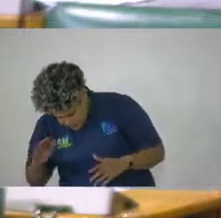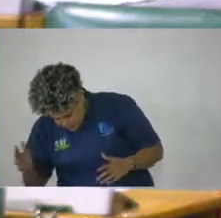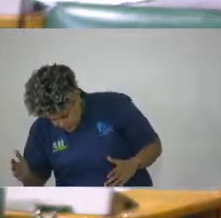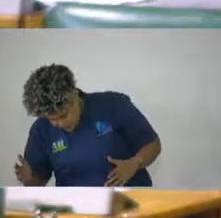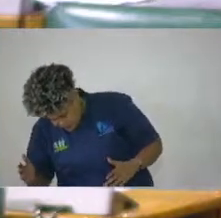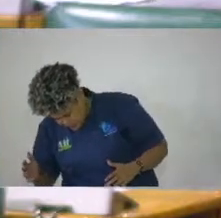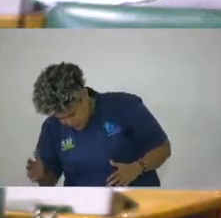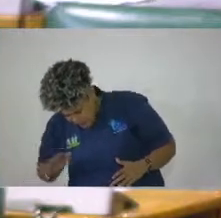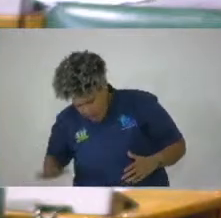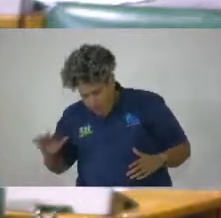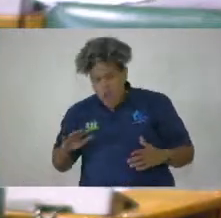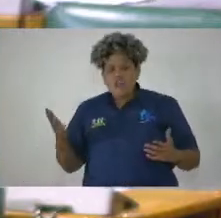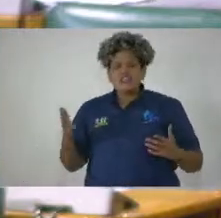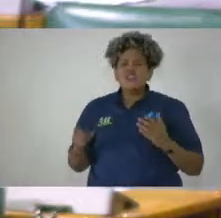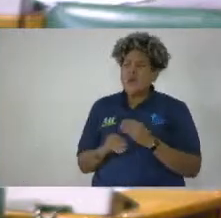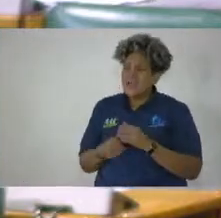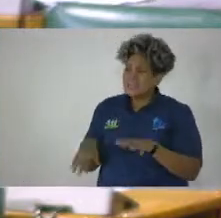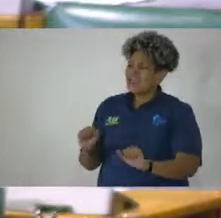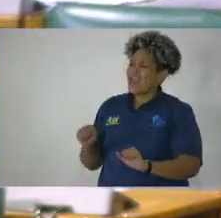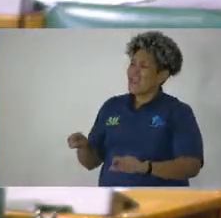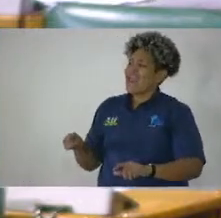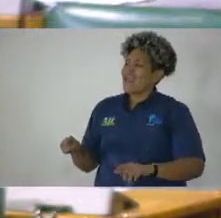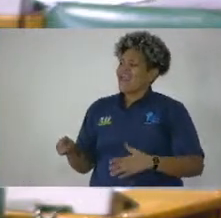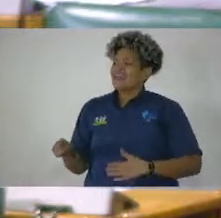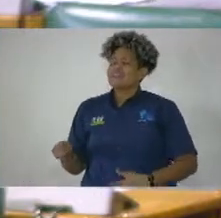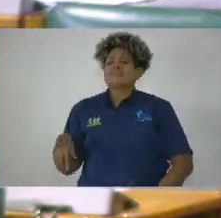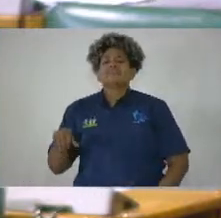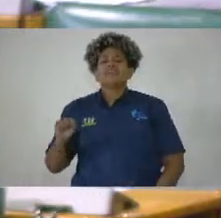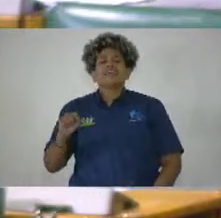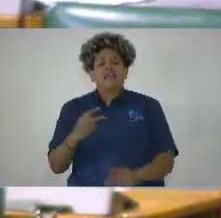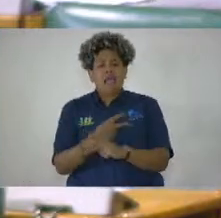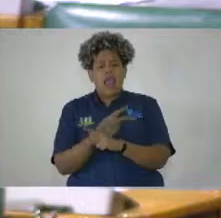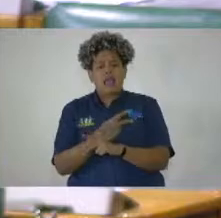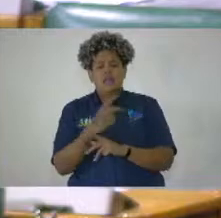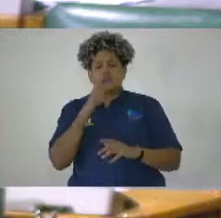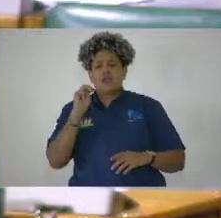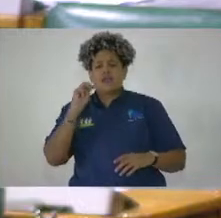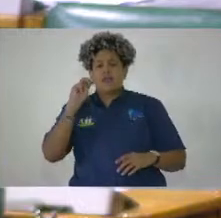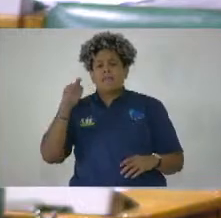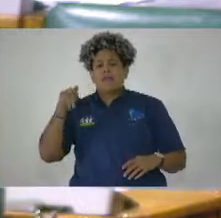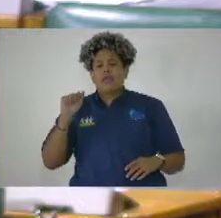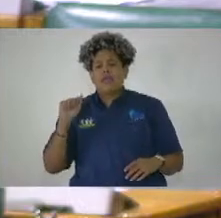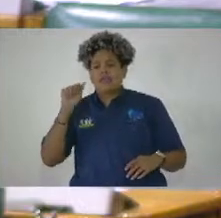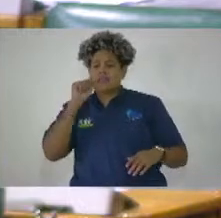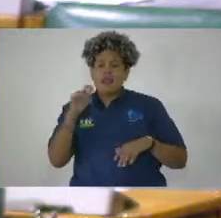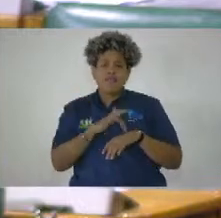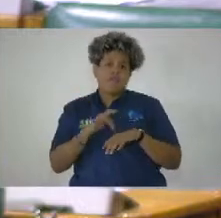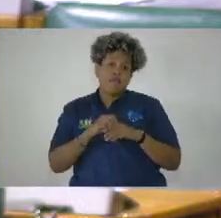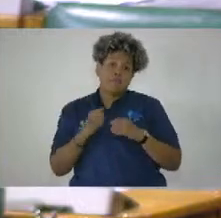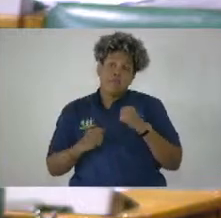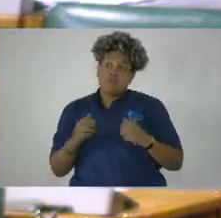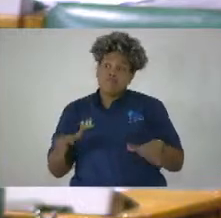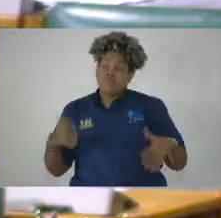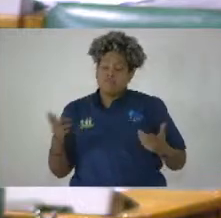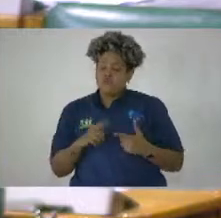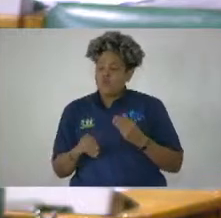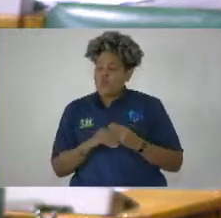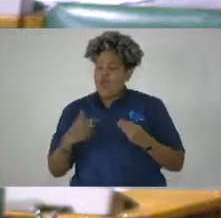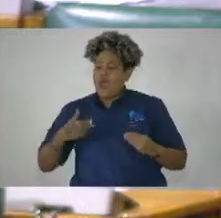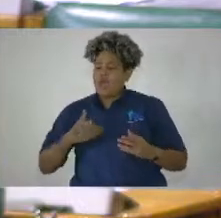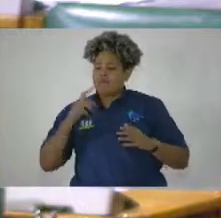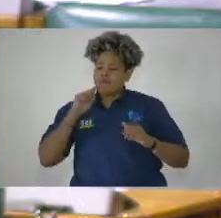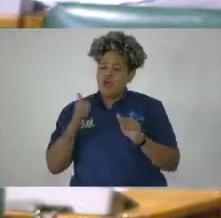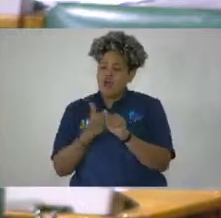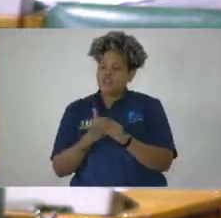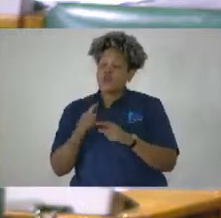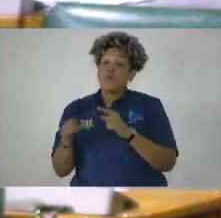well, everybody. So it takes calculation by the MDAs that's not available in March. So we have a contingency,